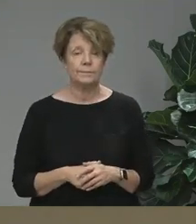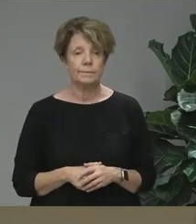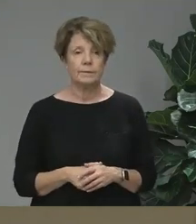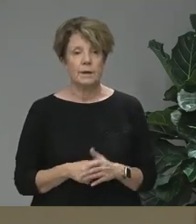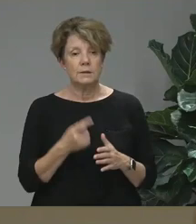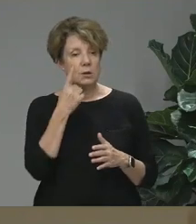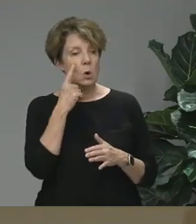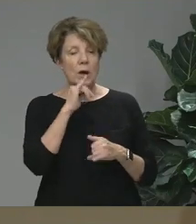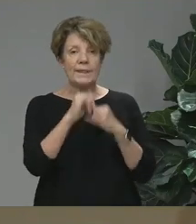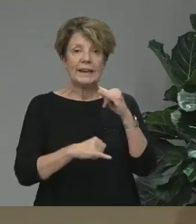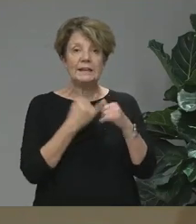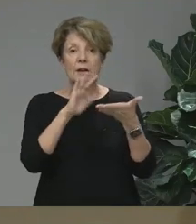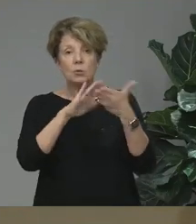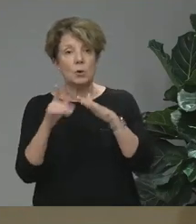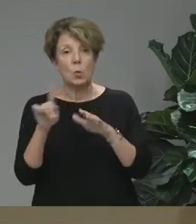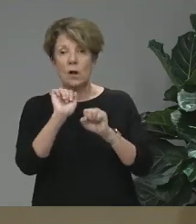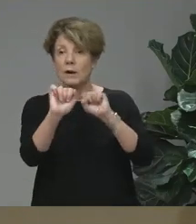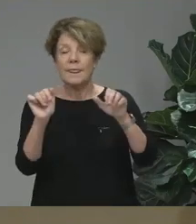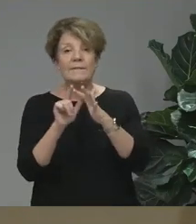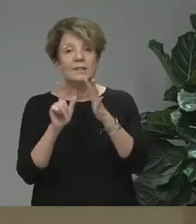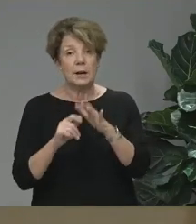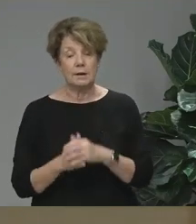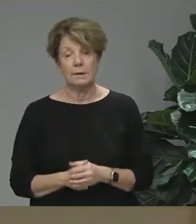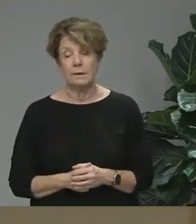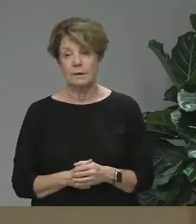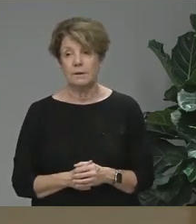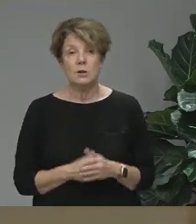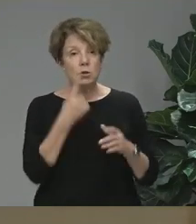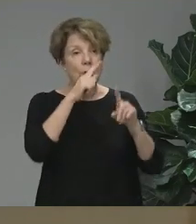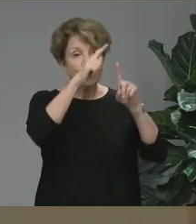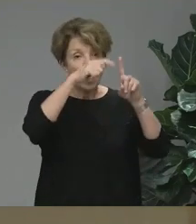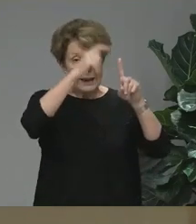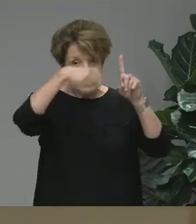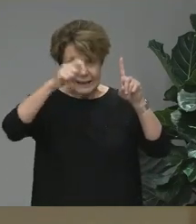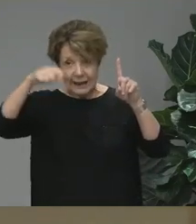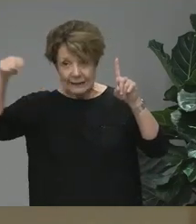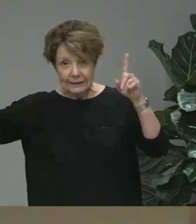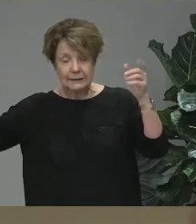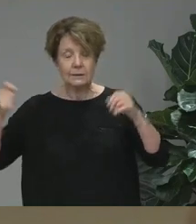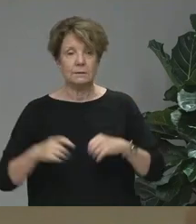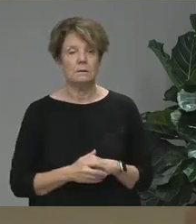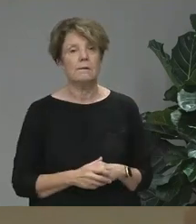the international community has done, and that is to look for indicators. They don't look so much for